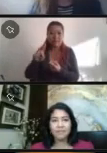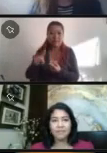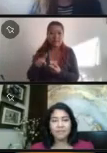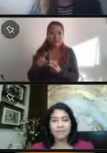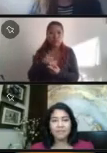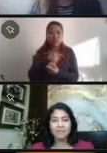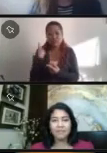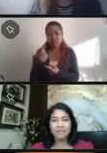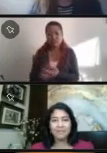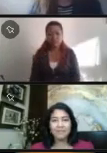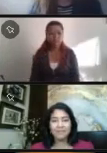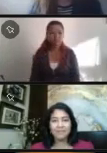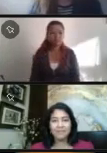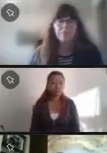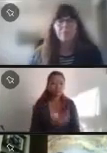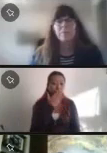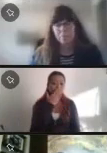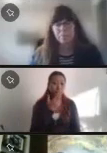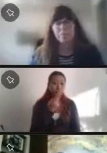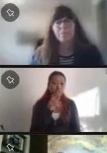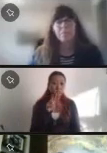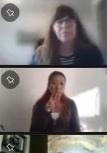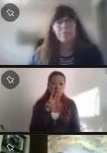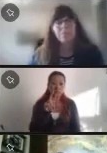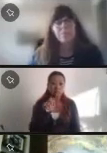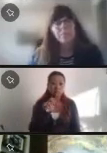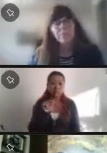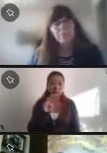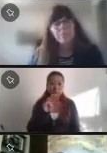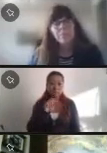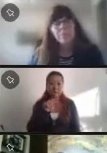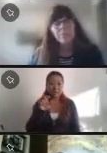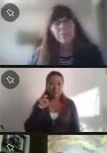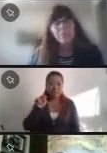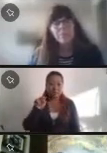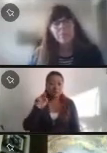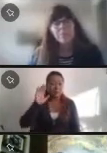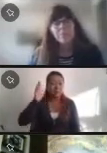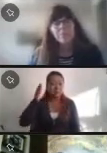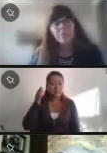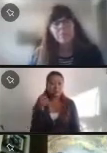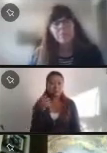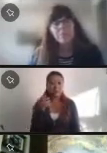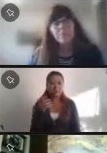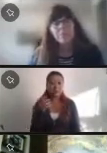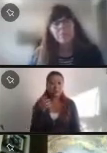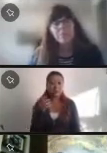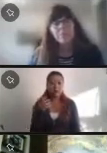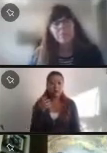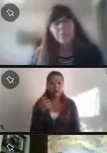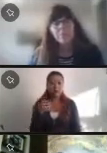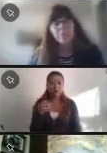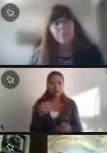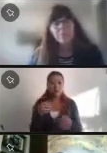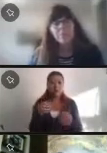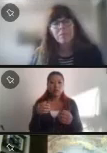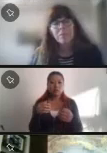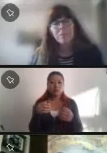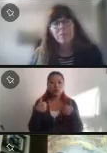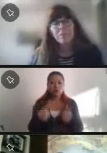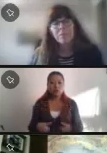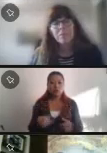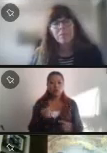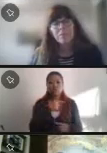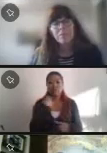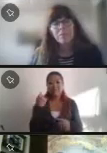Thank you. Dr. Van Balen, it appears that the Human Systems Risk Board is